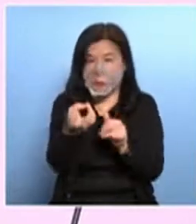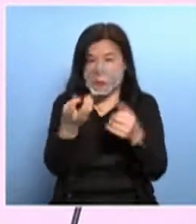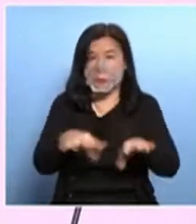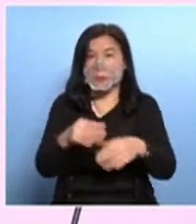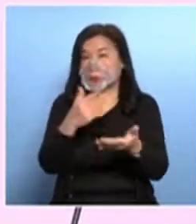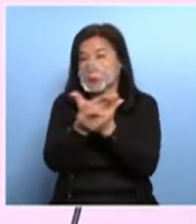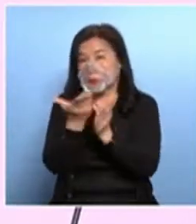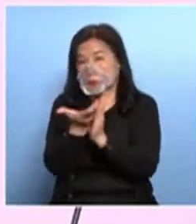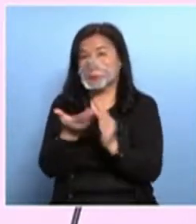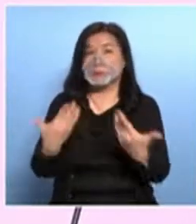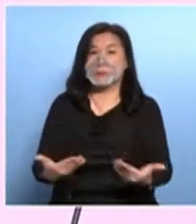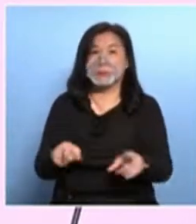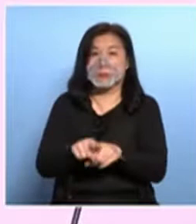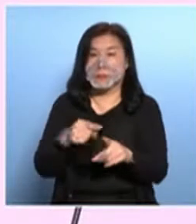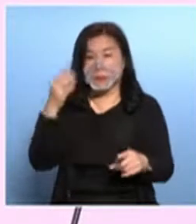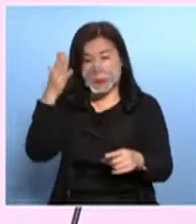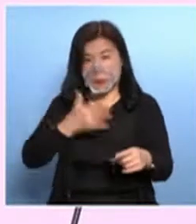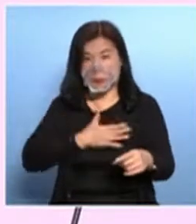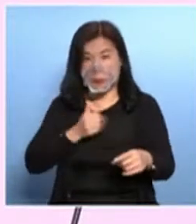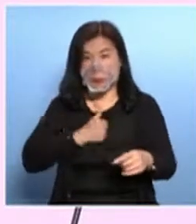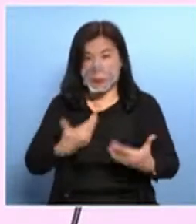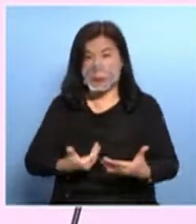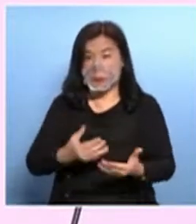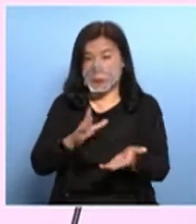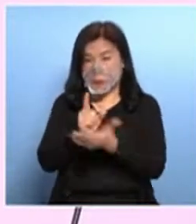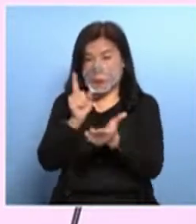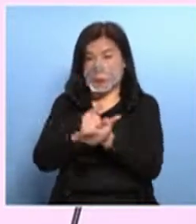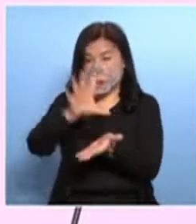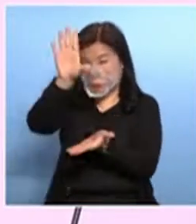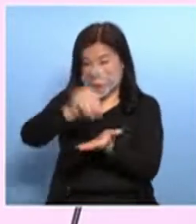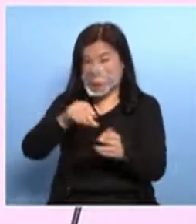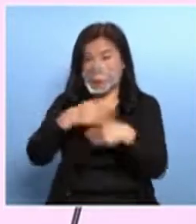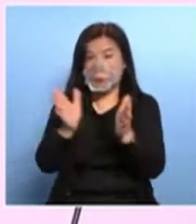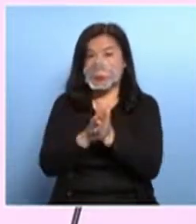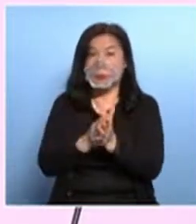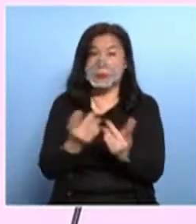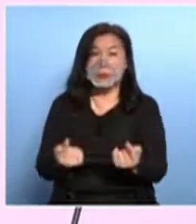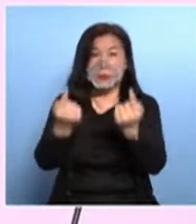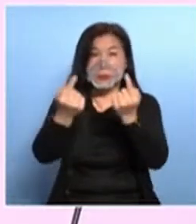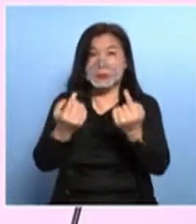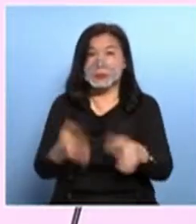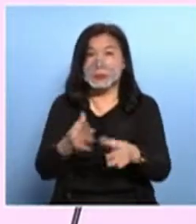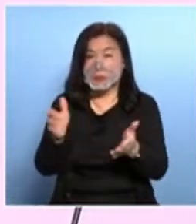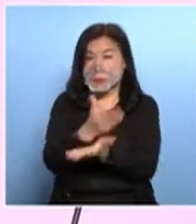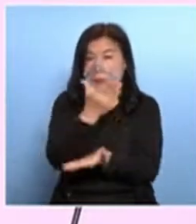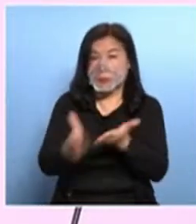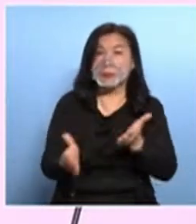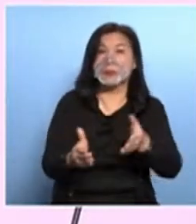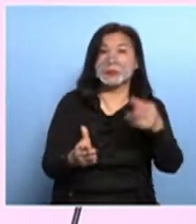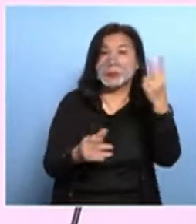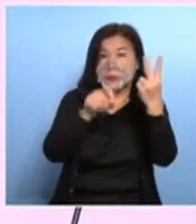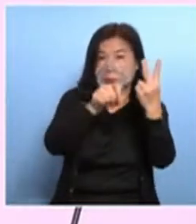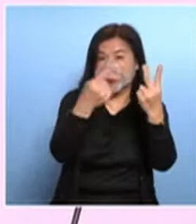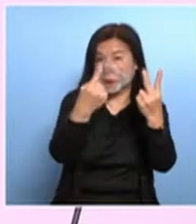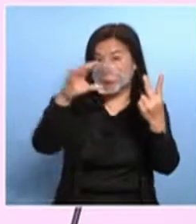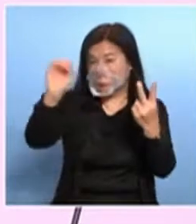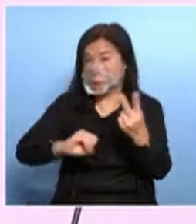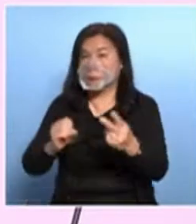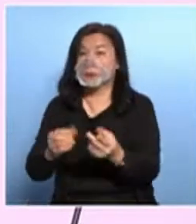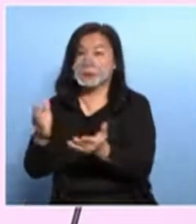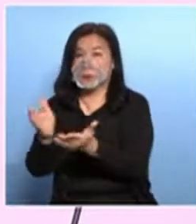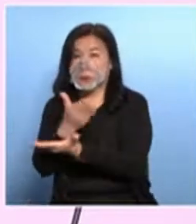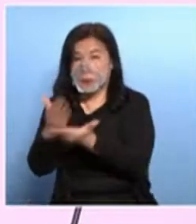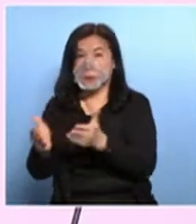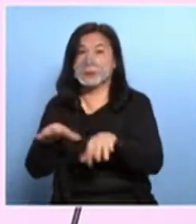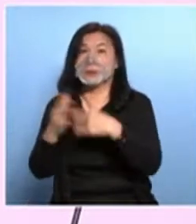pressure on the residential rentals remain mild. Taking all factors into account, I forecast that the headline inflation rate and the underlying inflation